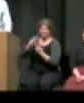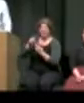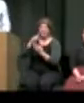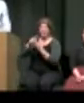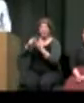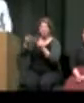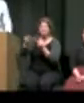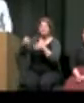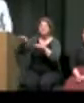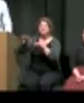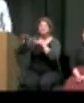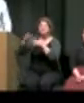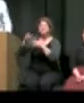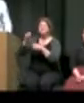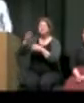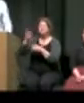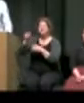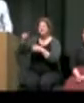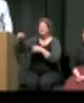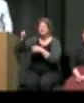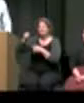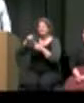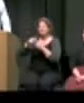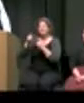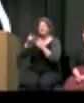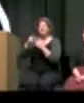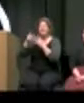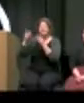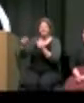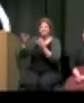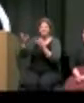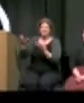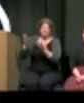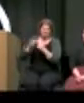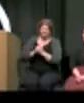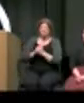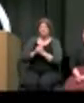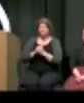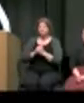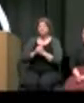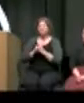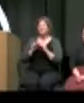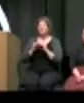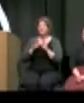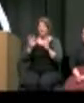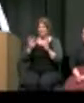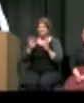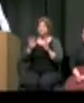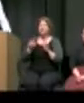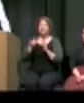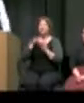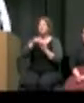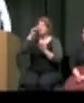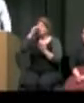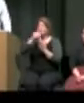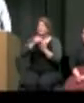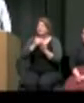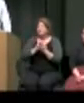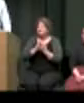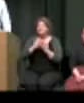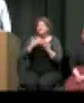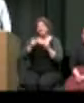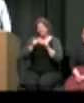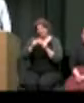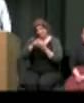out there with being a former landfill and how wet it is. And then obviously learned and continue to